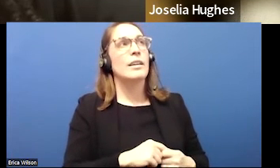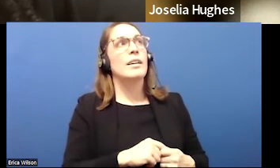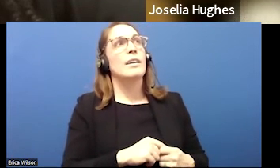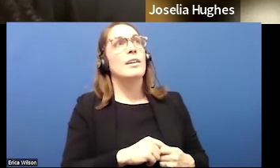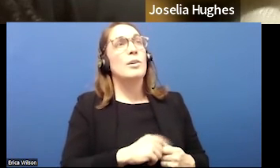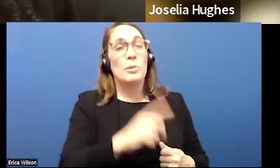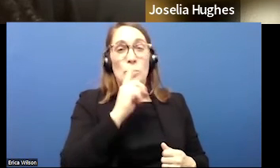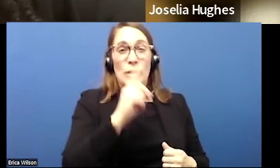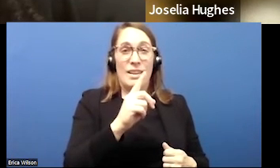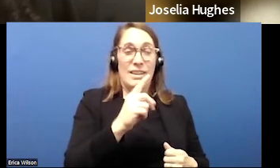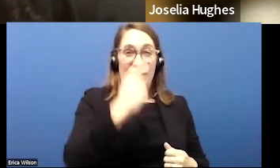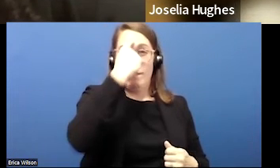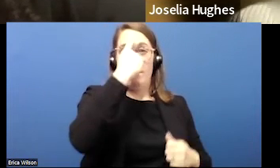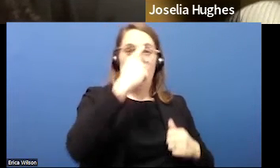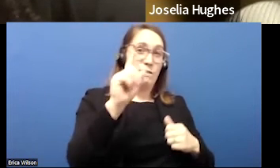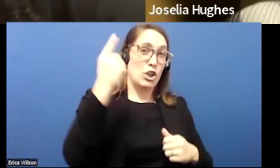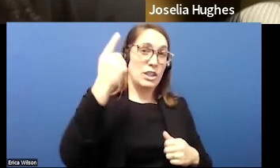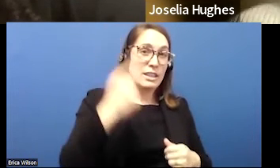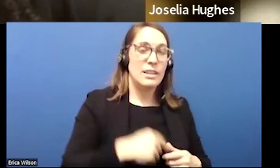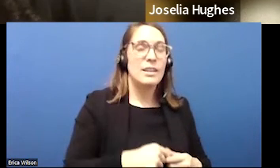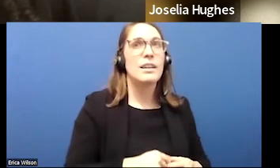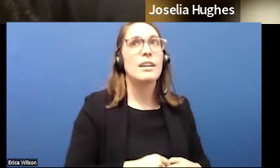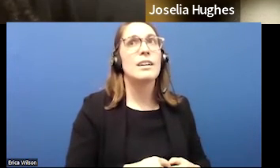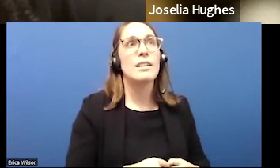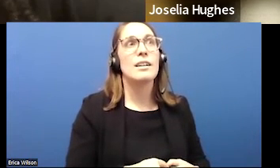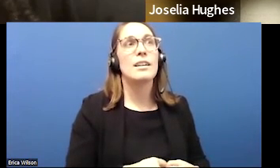Um, I mean, really at the top,